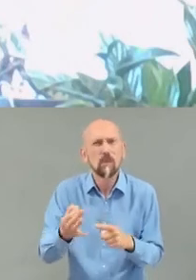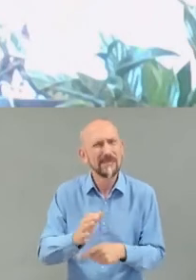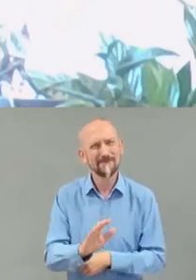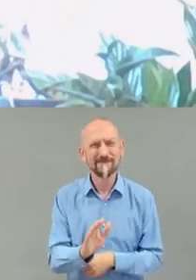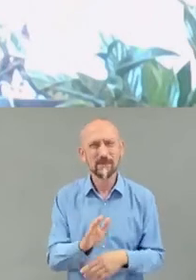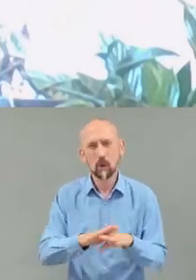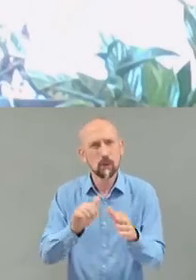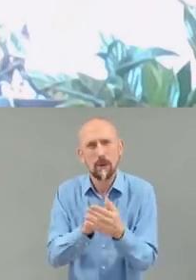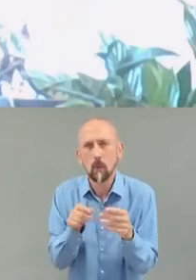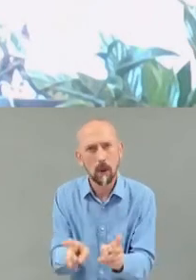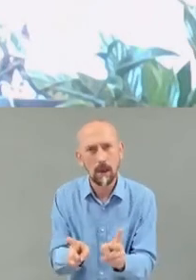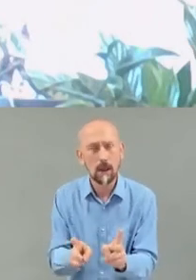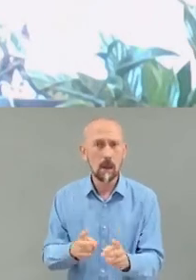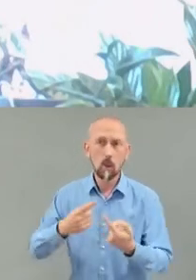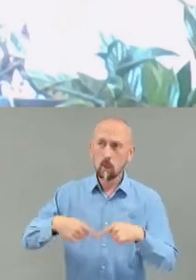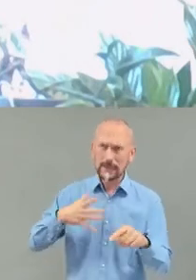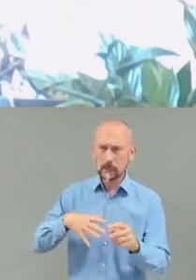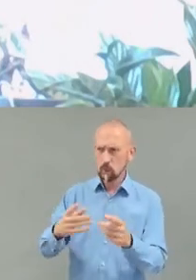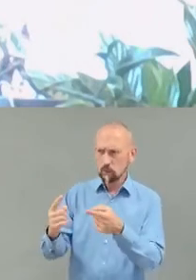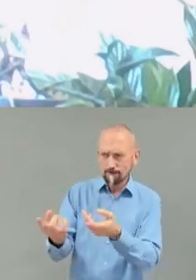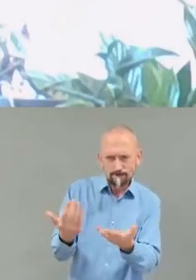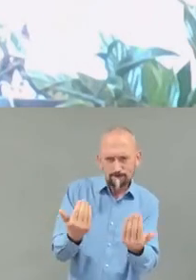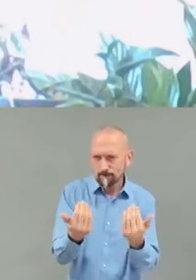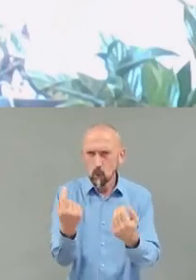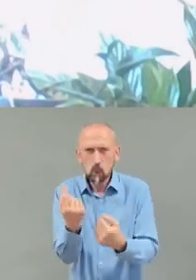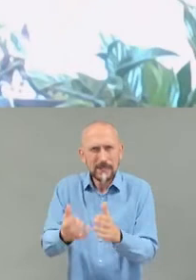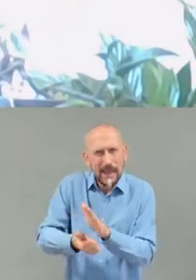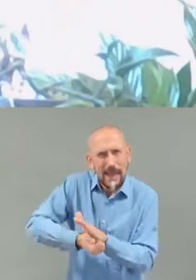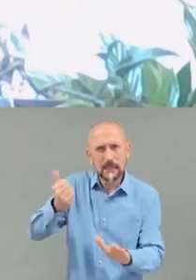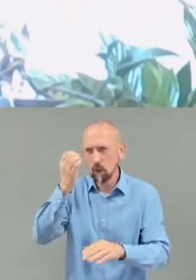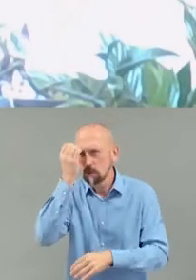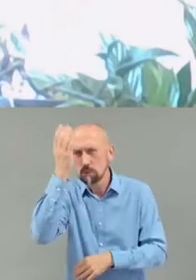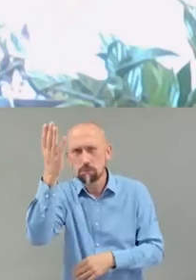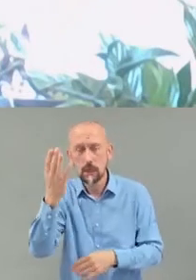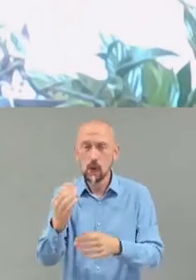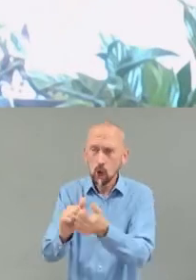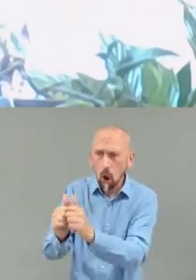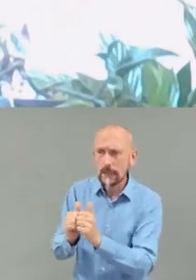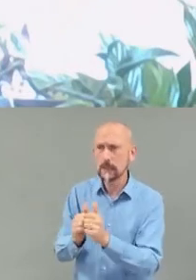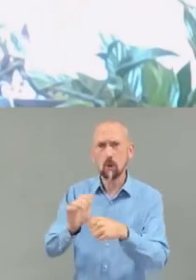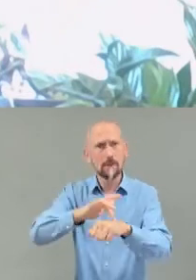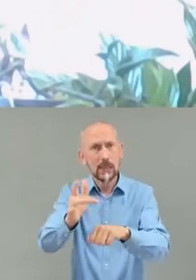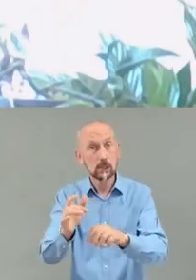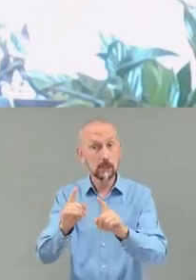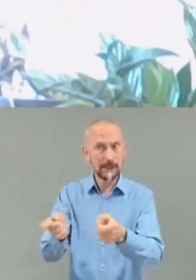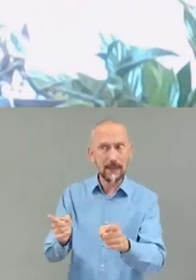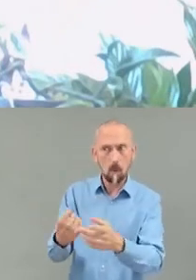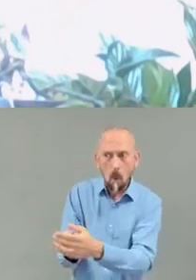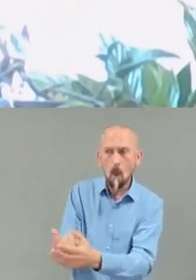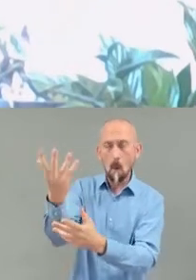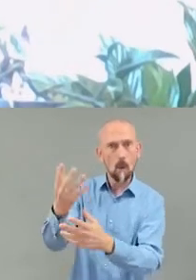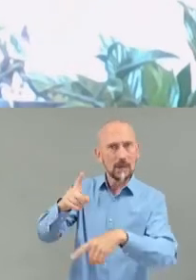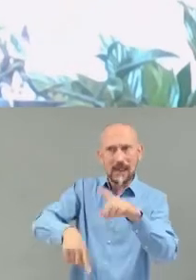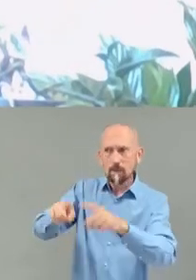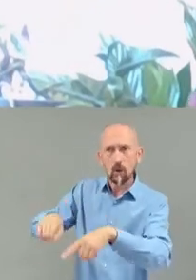experts in the field, drawing on colleagues and professions that have been more successful in developing a diverse workforce, such